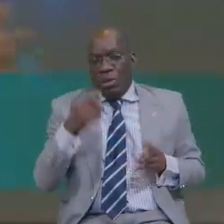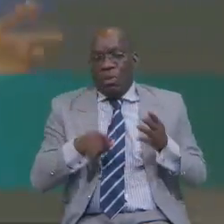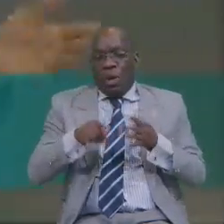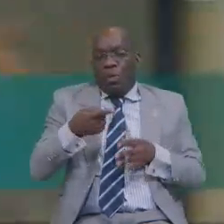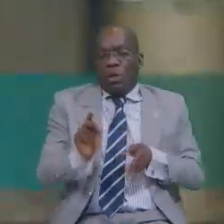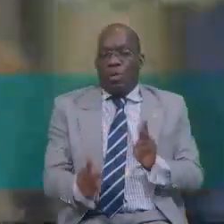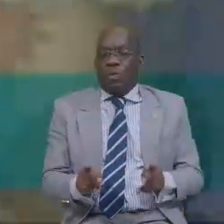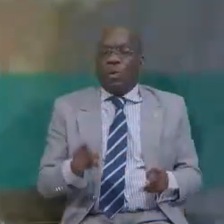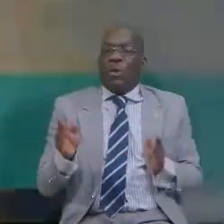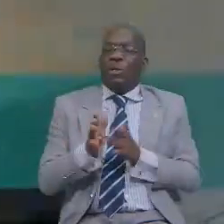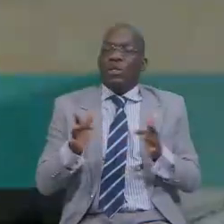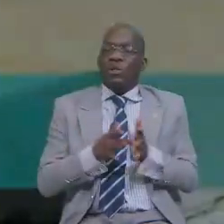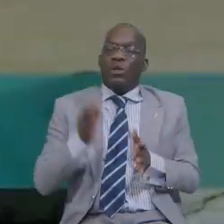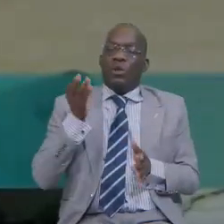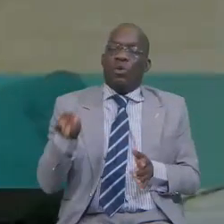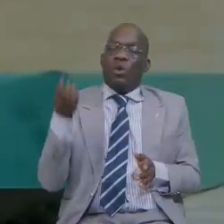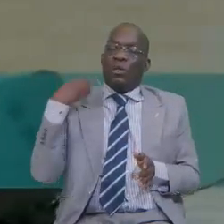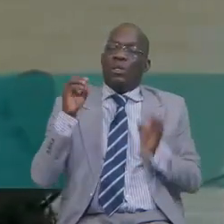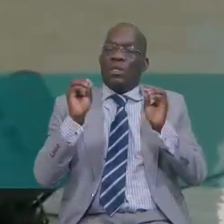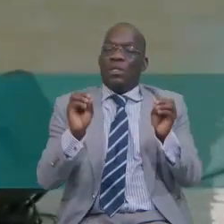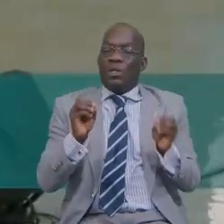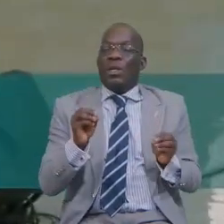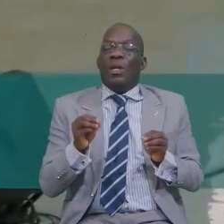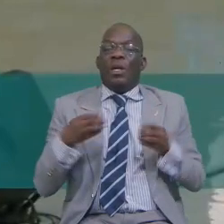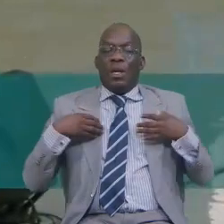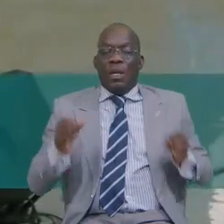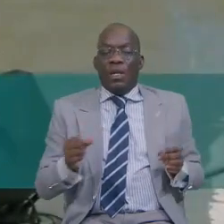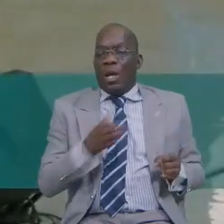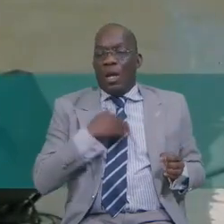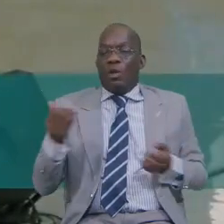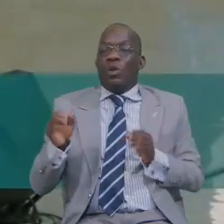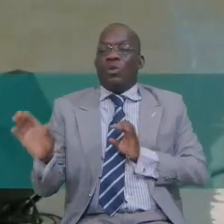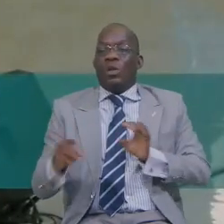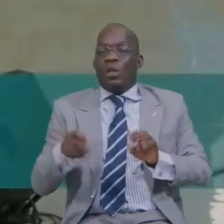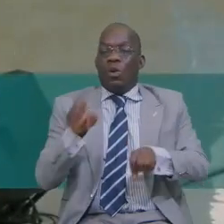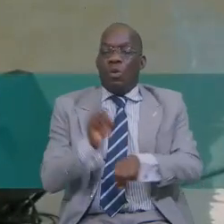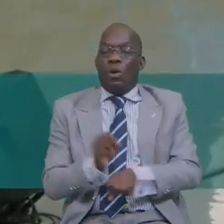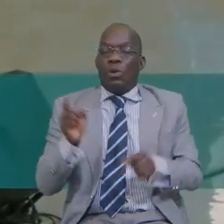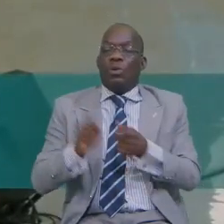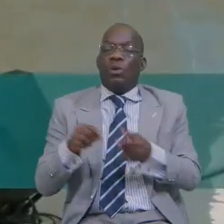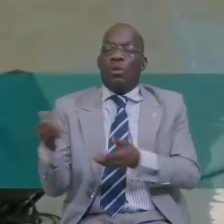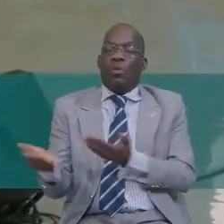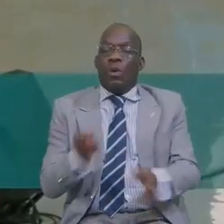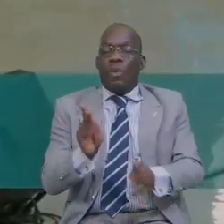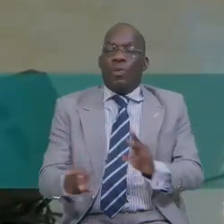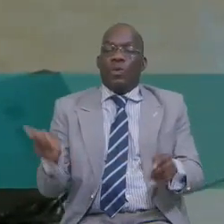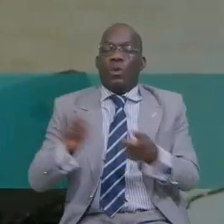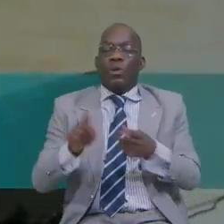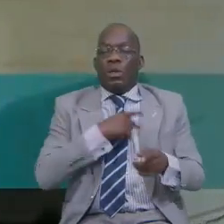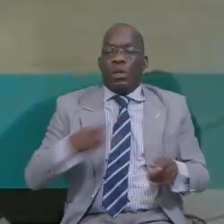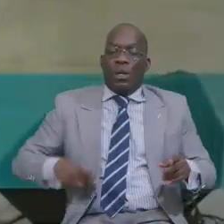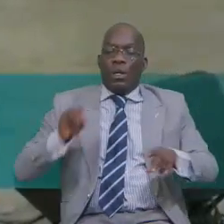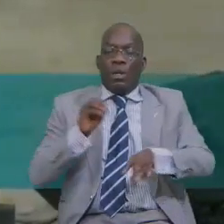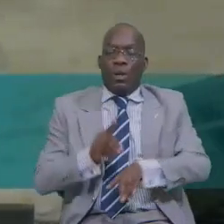wanted to do the work to bring people into the kingdom, he'll continue that same ministry to teach and to preach and